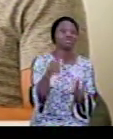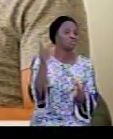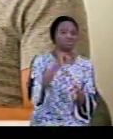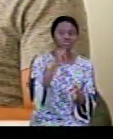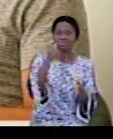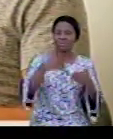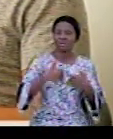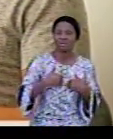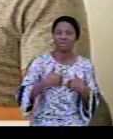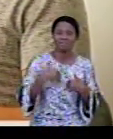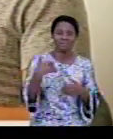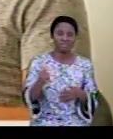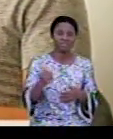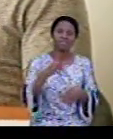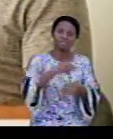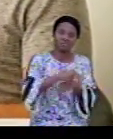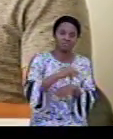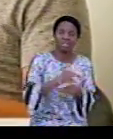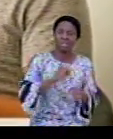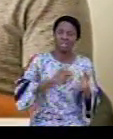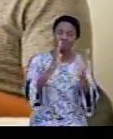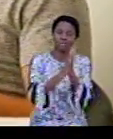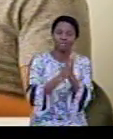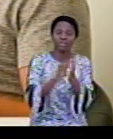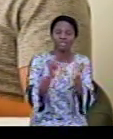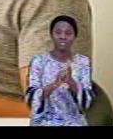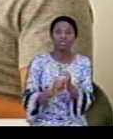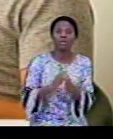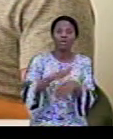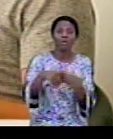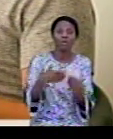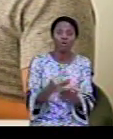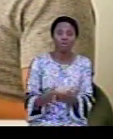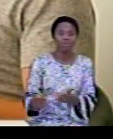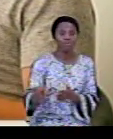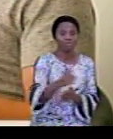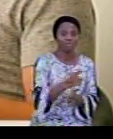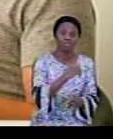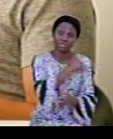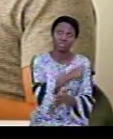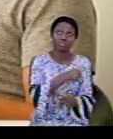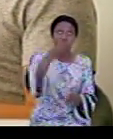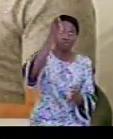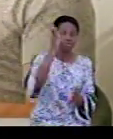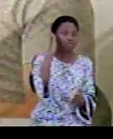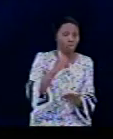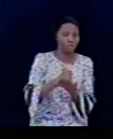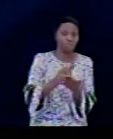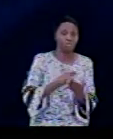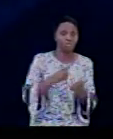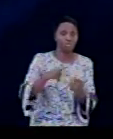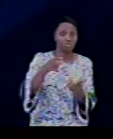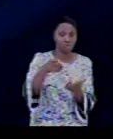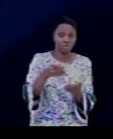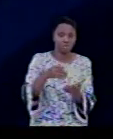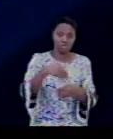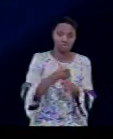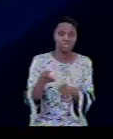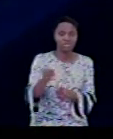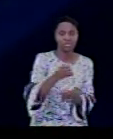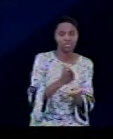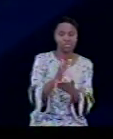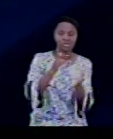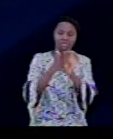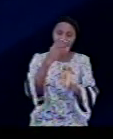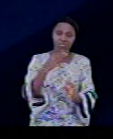ministry. I pray that all those attitudes, the Lord will help us to correct them in Jesus' name. Even as I please all men in